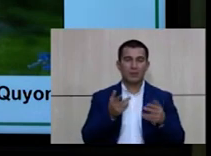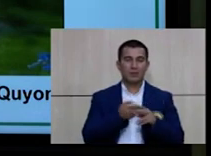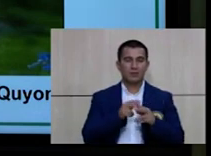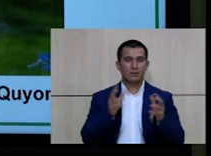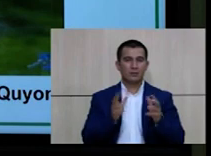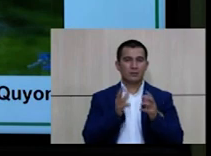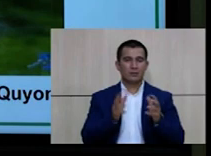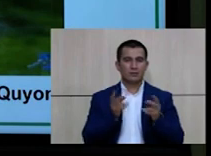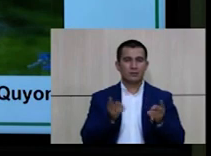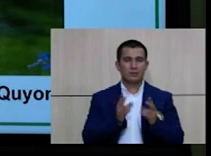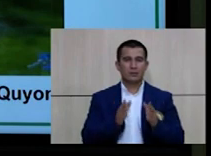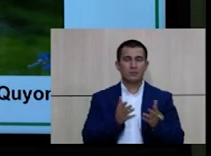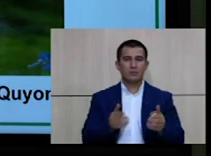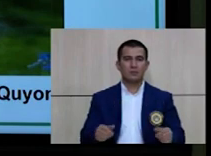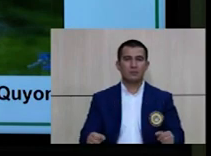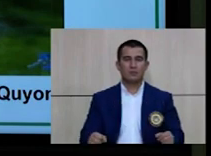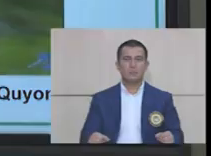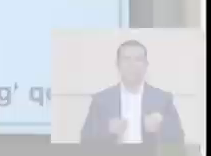qilinadi.